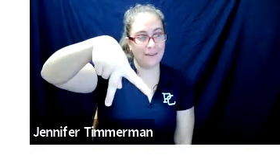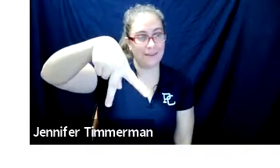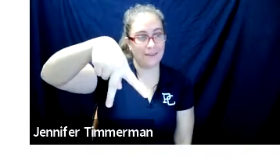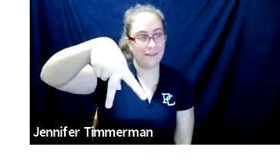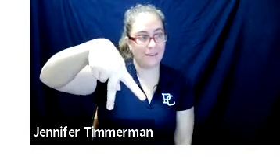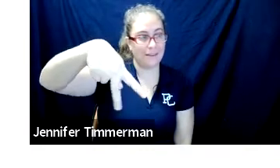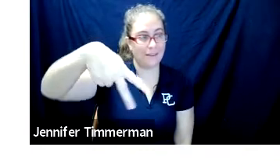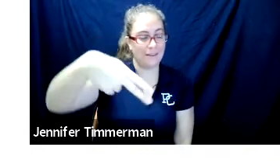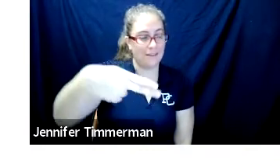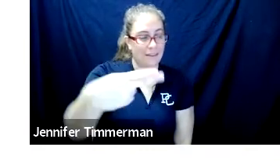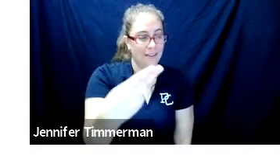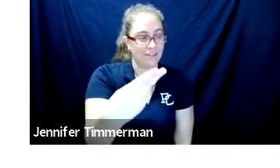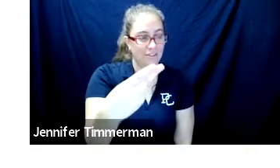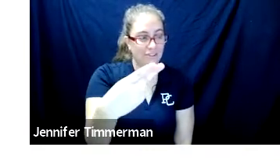P